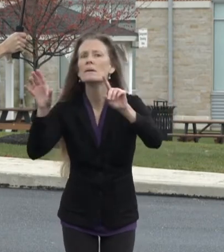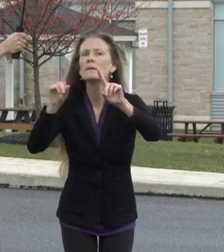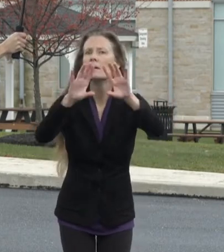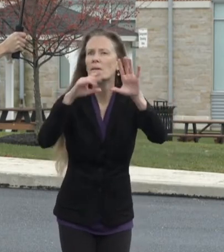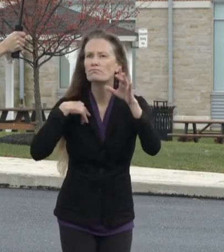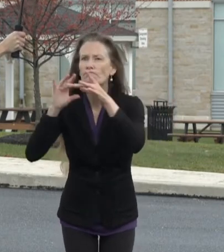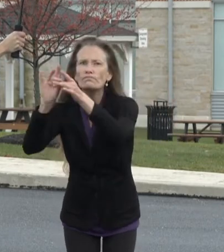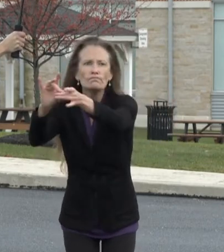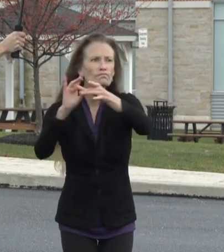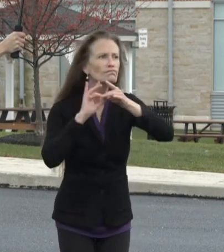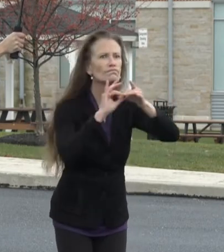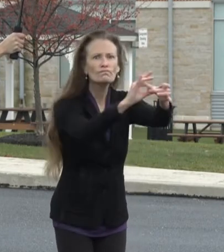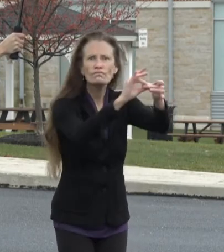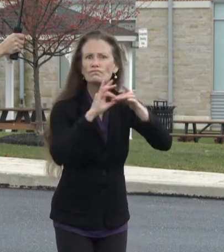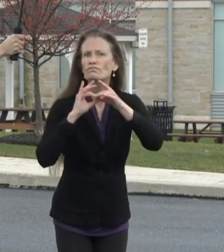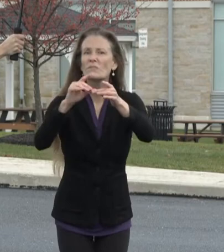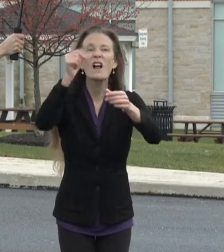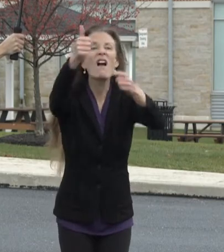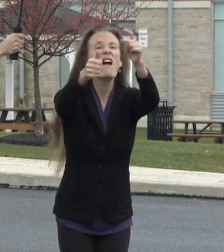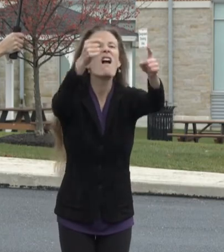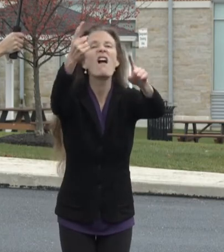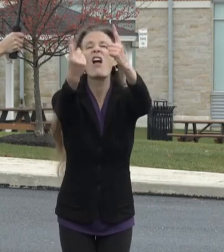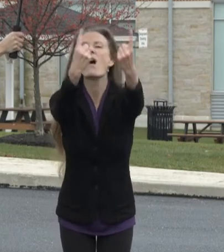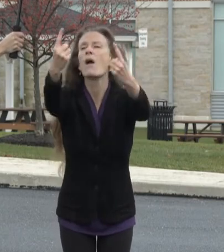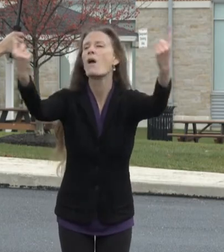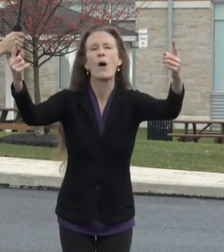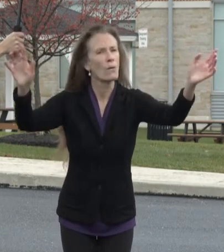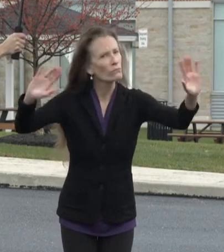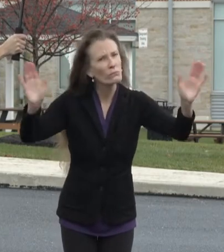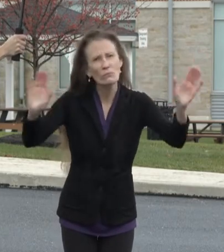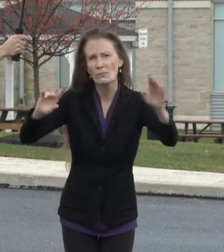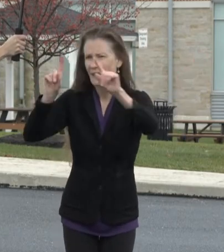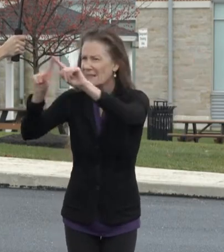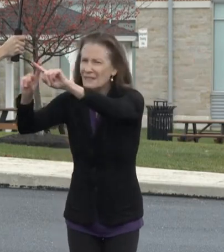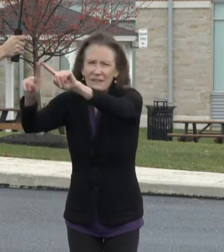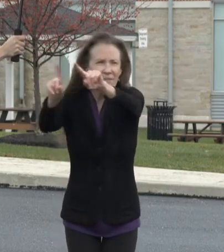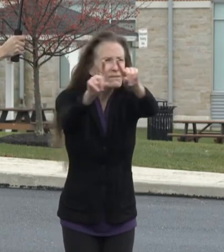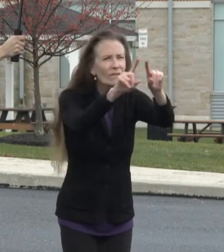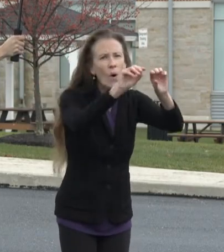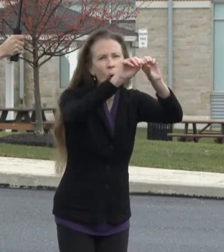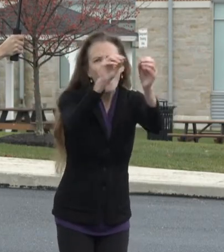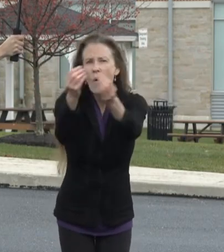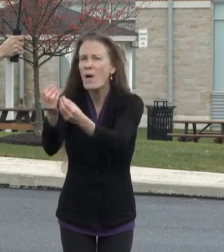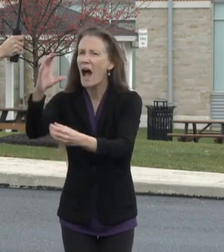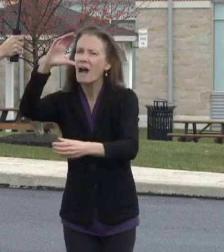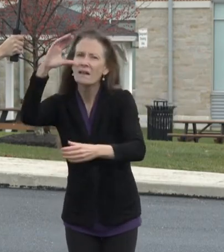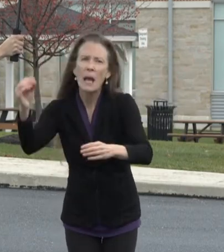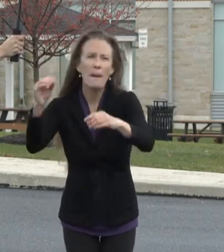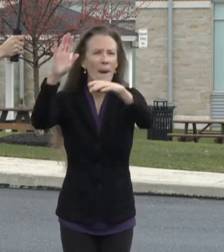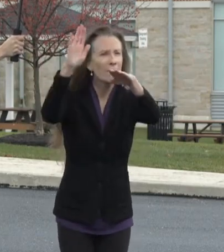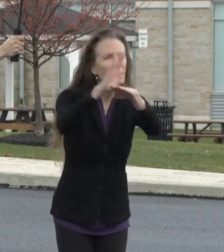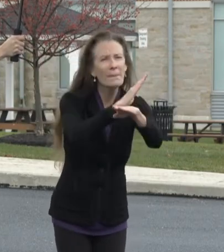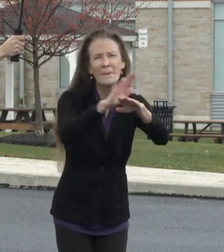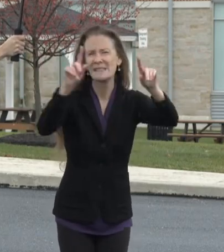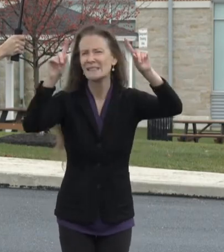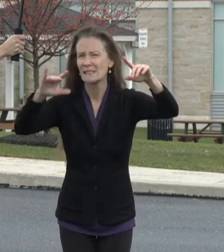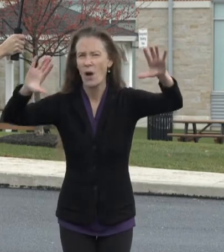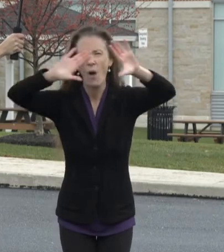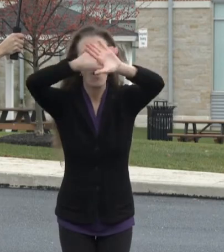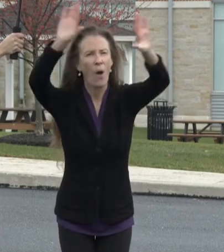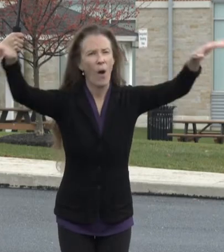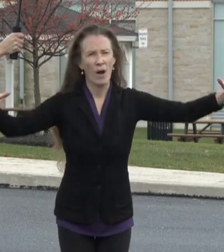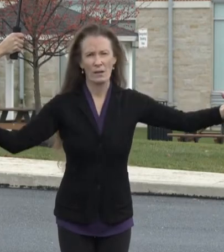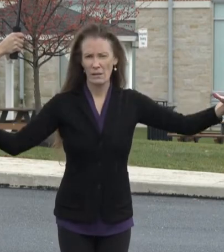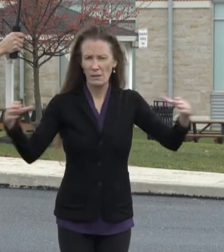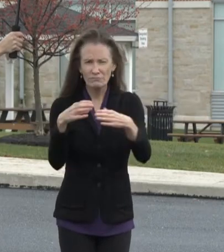the federal government, and other stakeholders that leverages the strengths of each agency to support those affected. One of the key principles